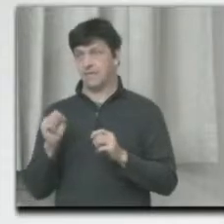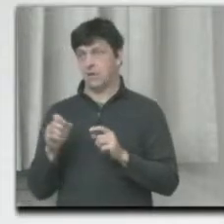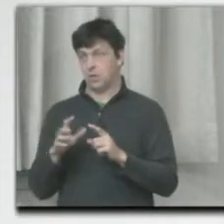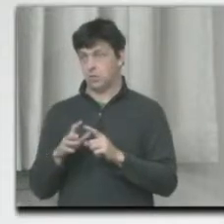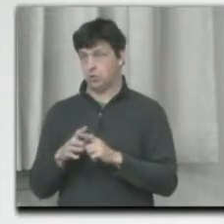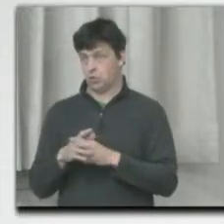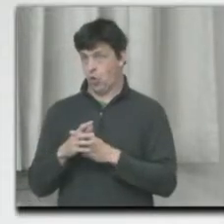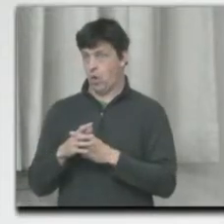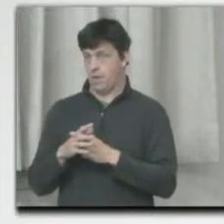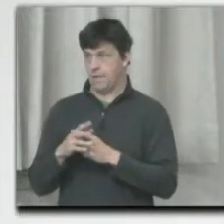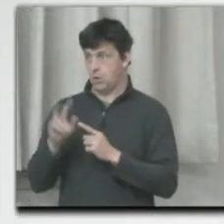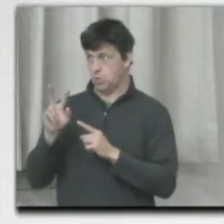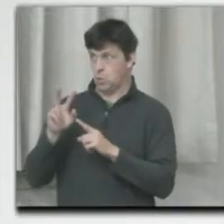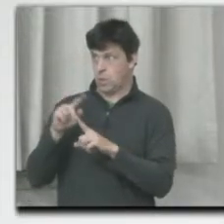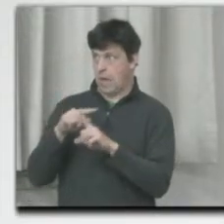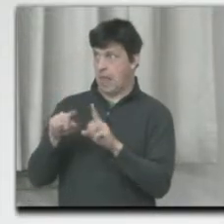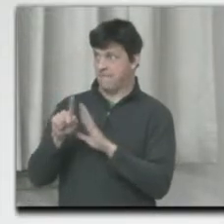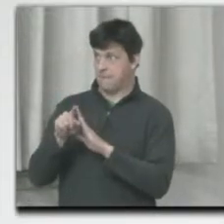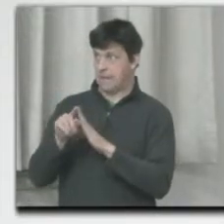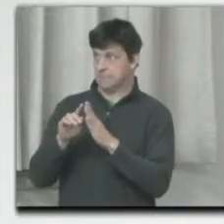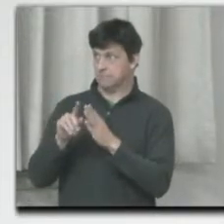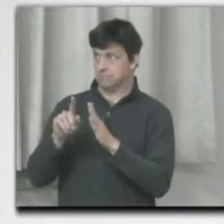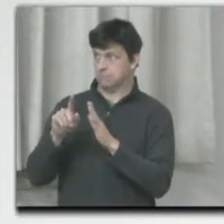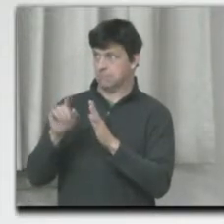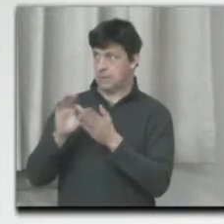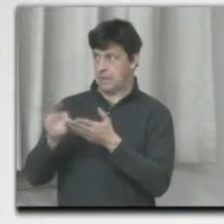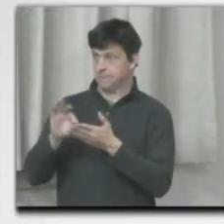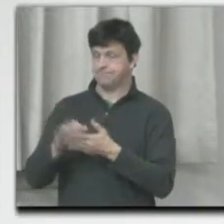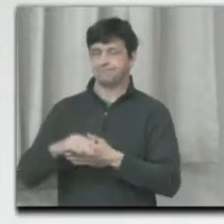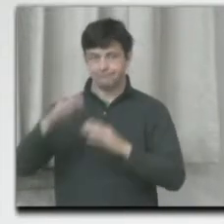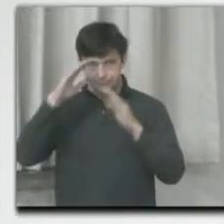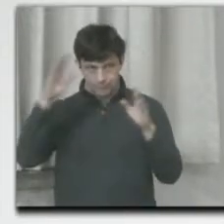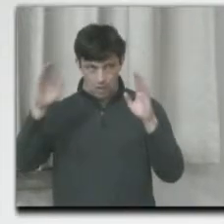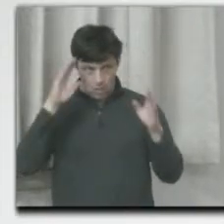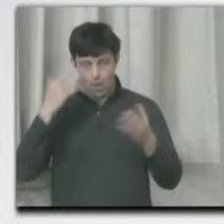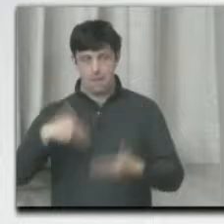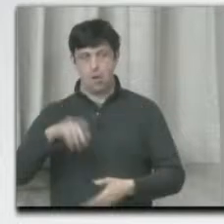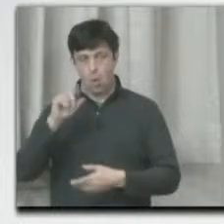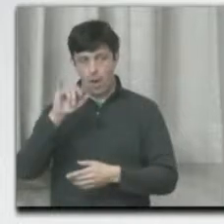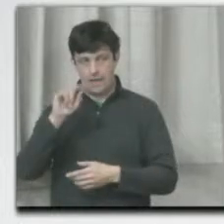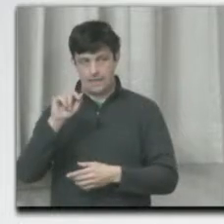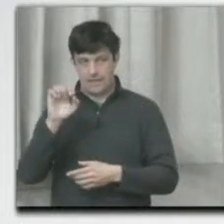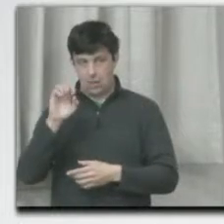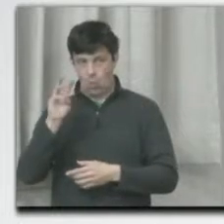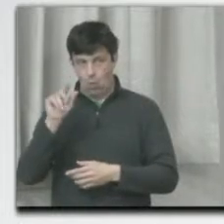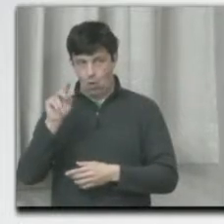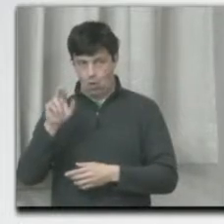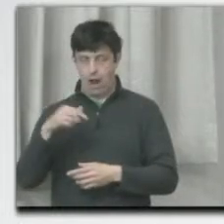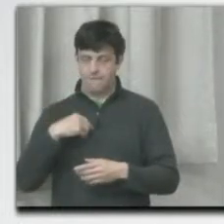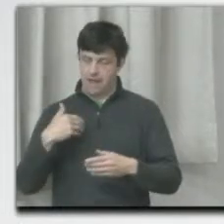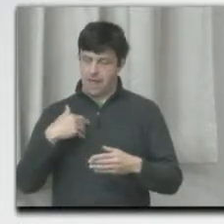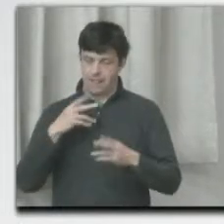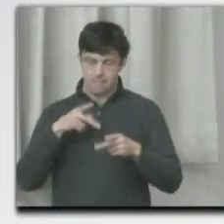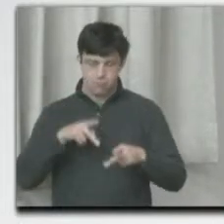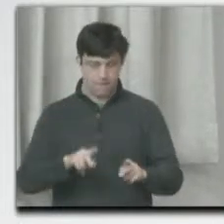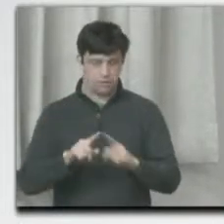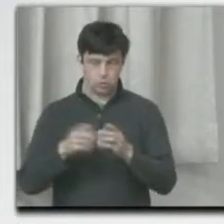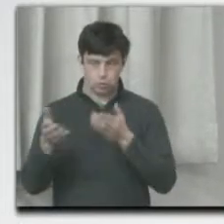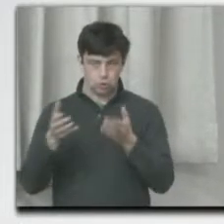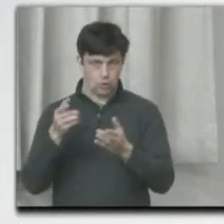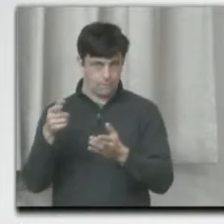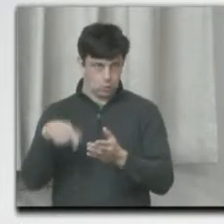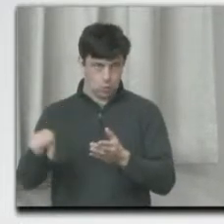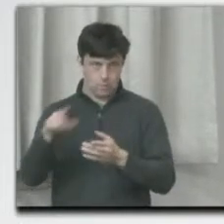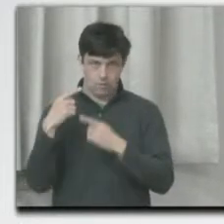the 2.5 minutes. Hello, everyone. I am Lolita E. Walker, and I have had the privilege to be able to serve you for the